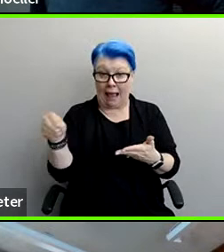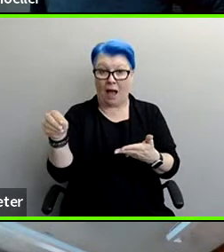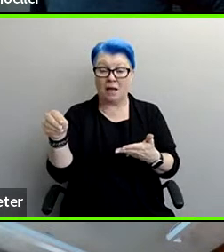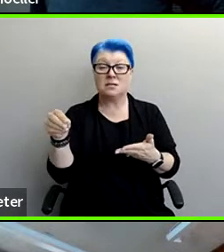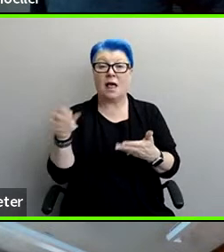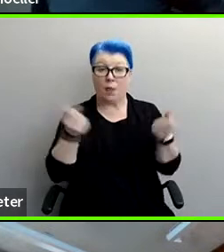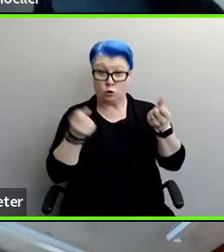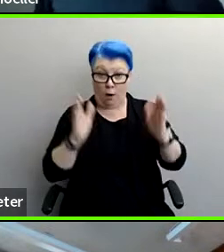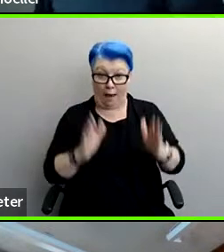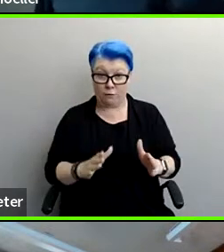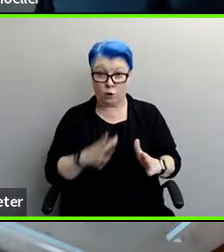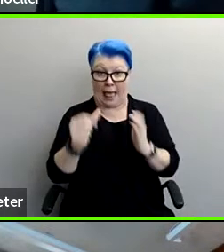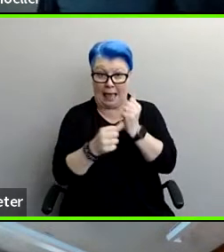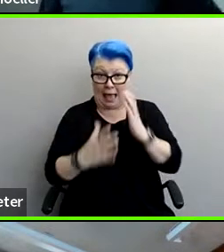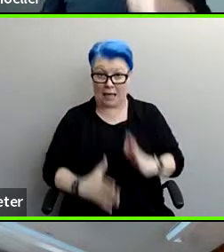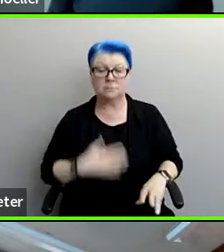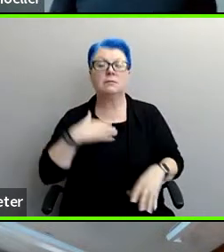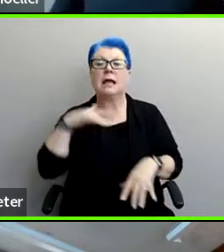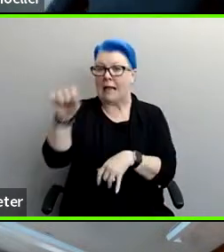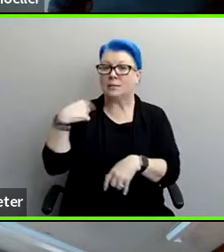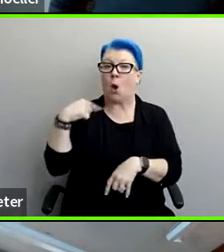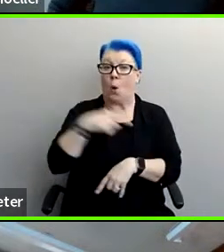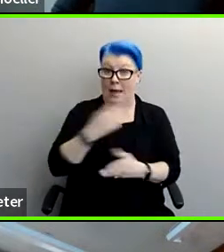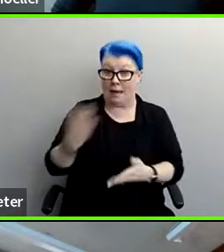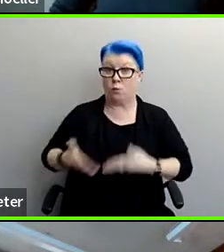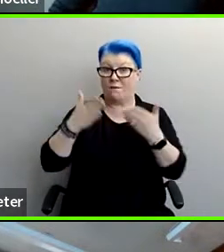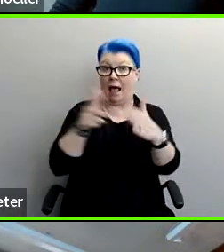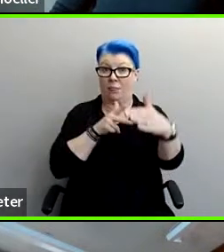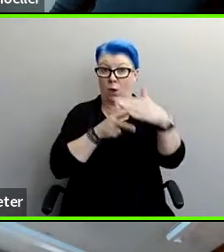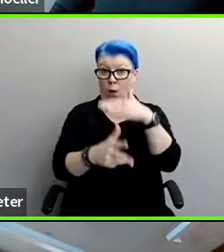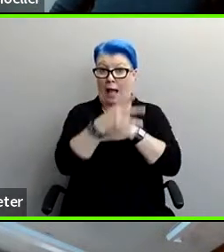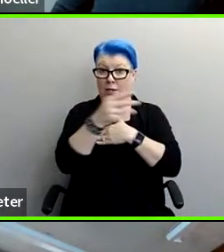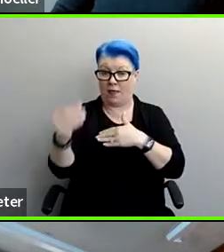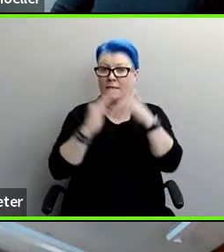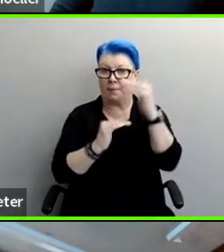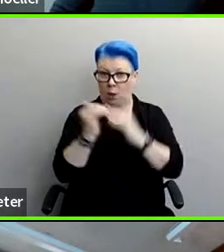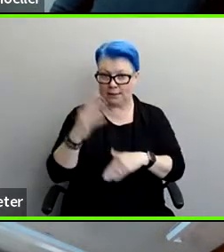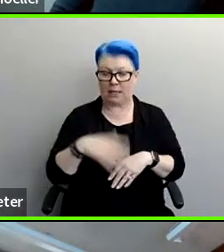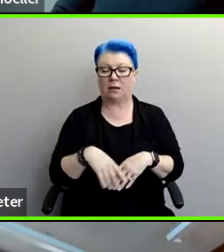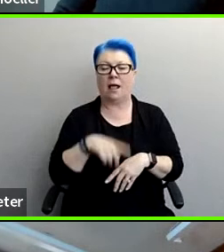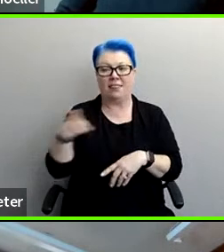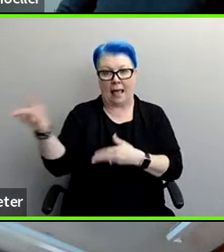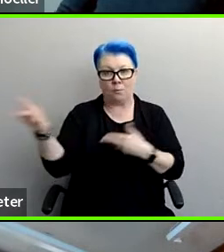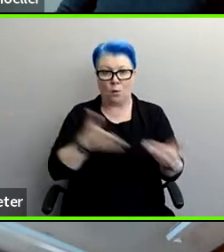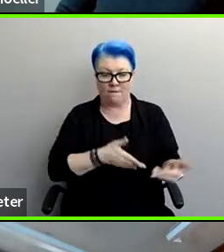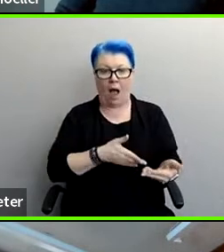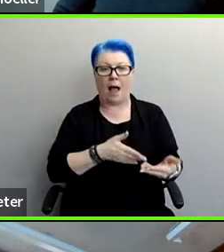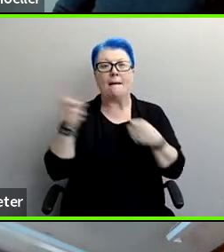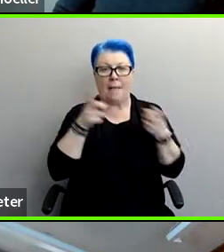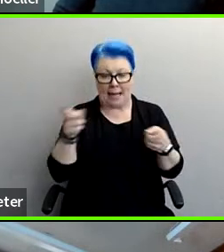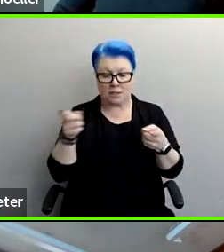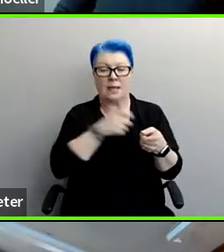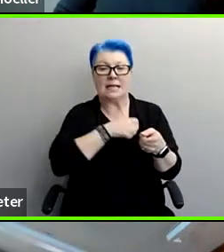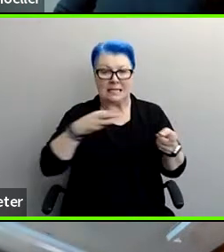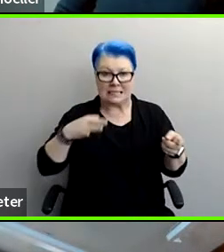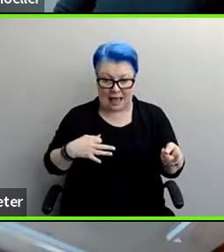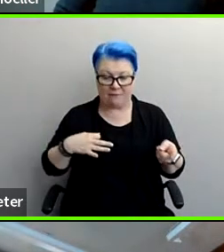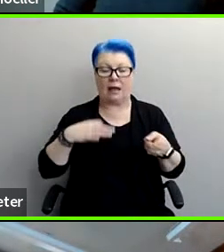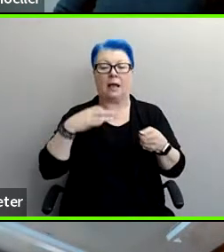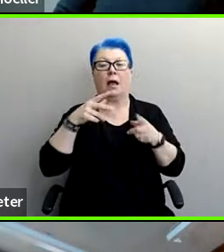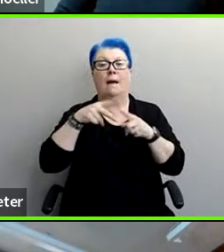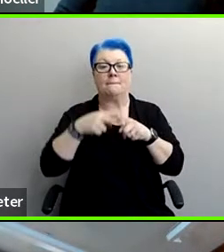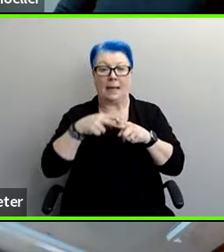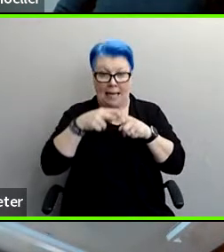we provide the garage, we provide the building, but they provide the management, the staffing, the mechanics of the buses.